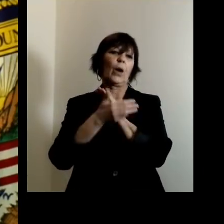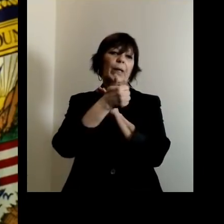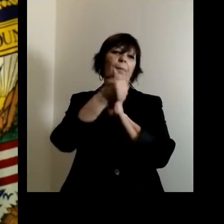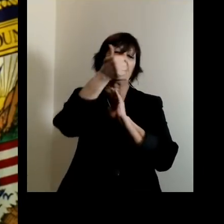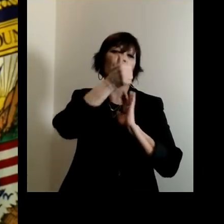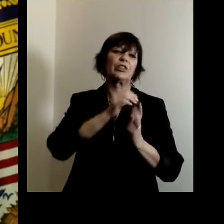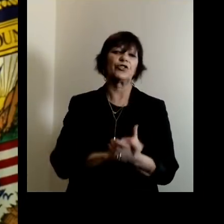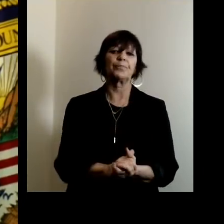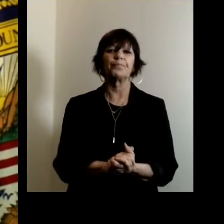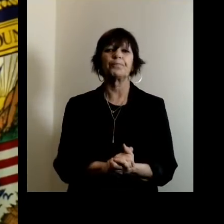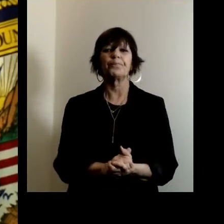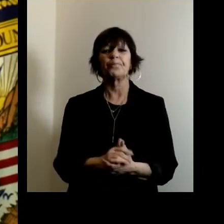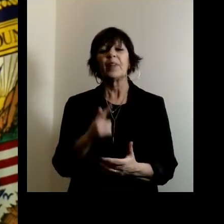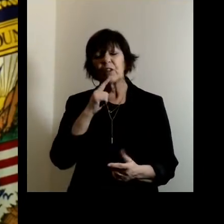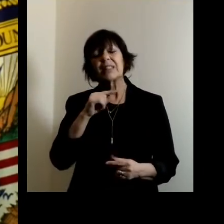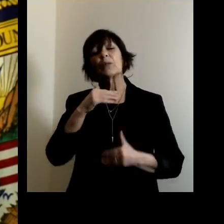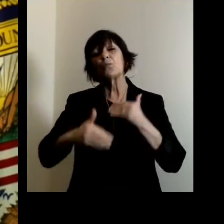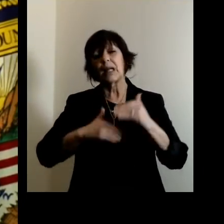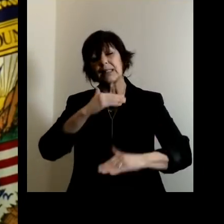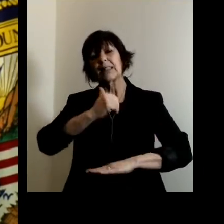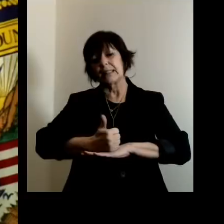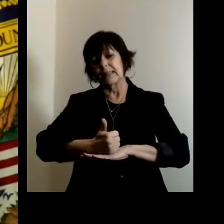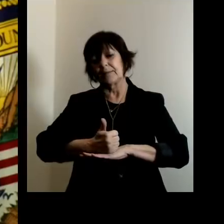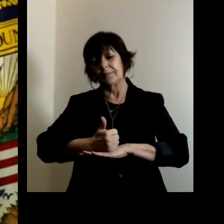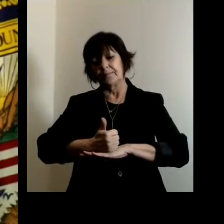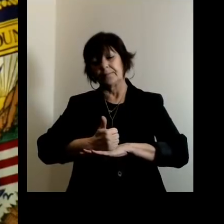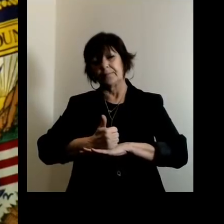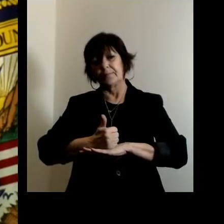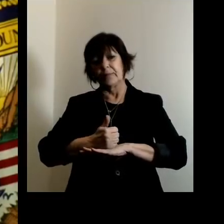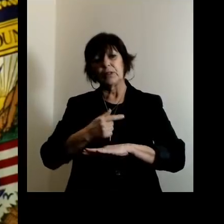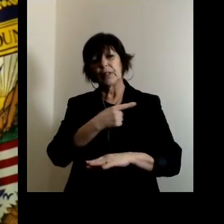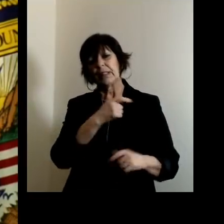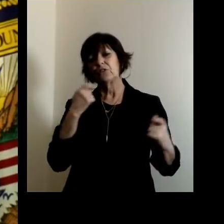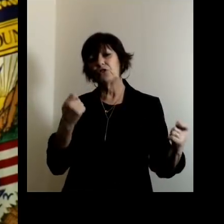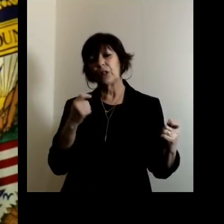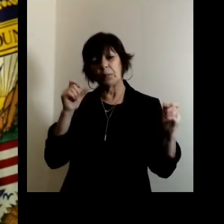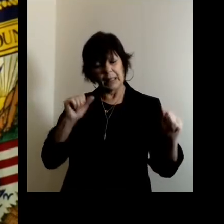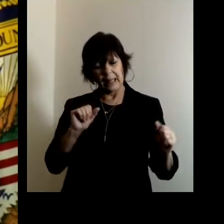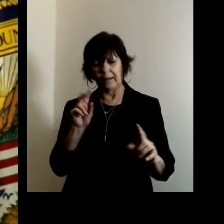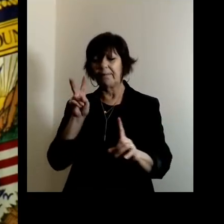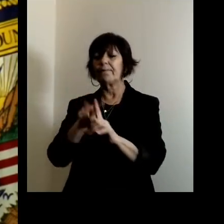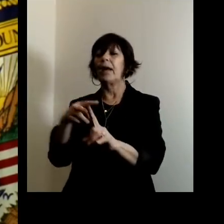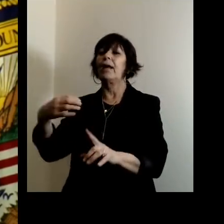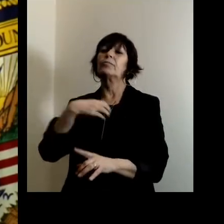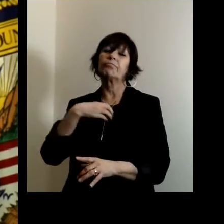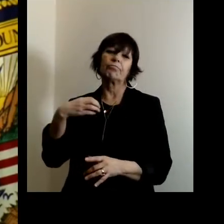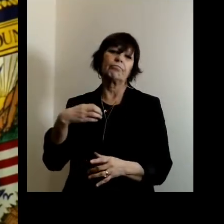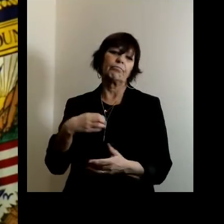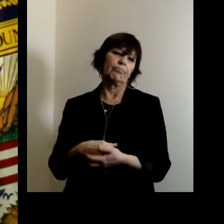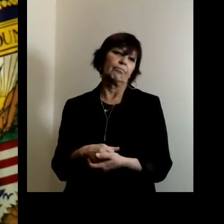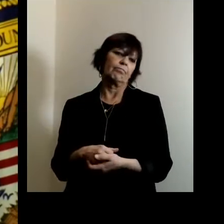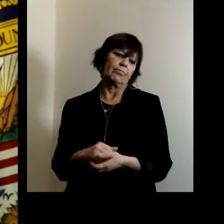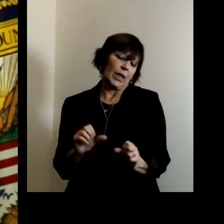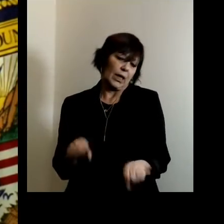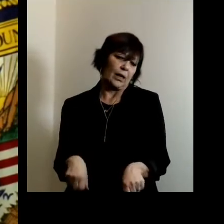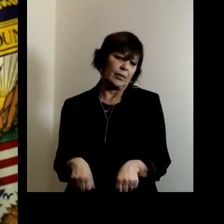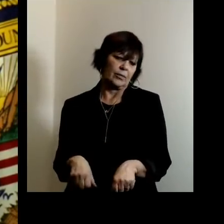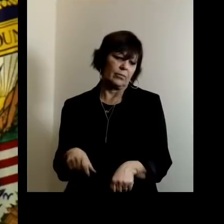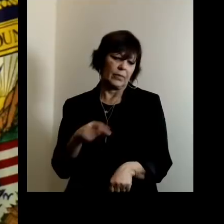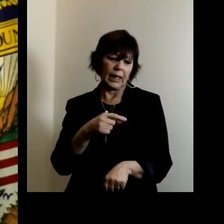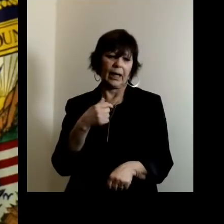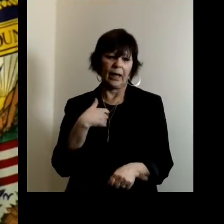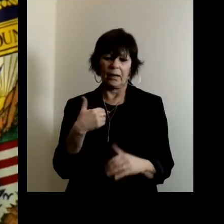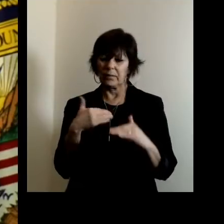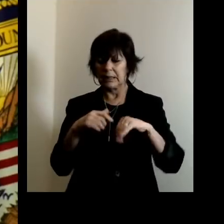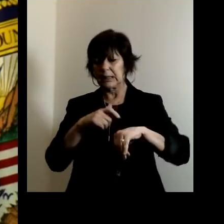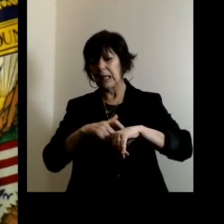administration. There is a process in place so that Athletes Unleashed could file basically an appeal. They have a certain number of